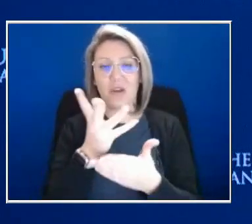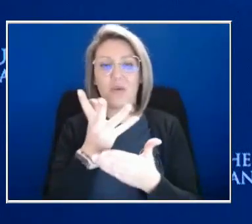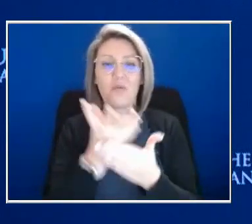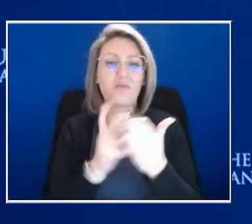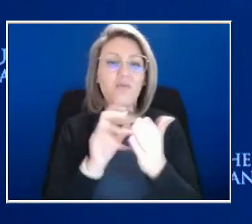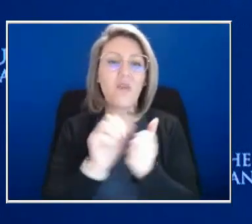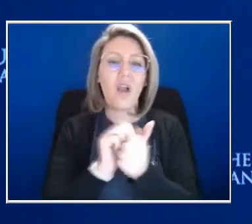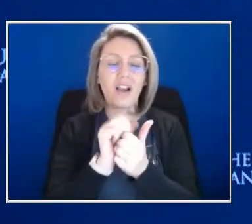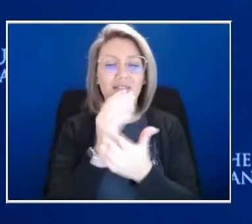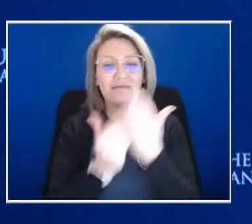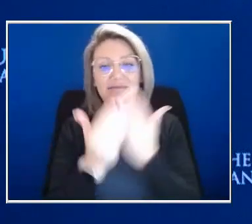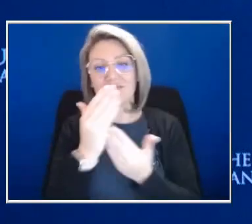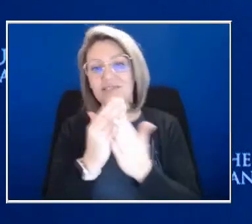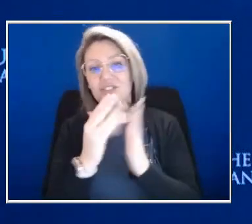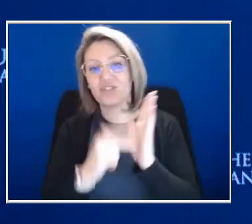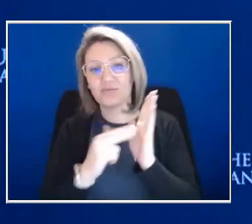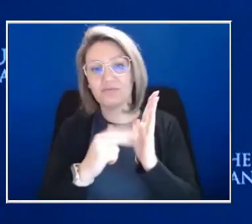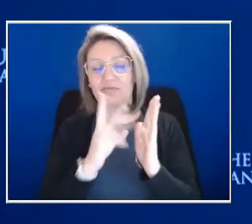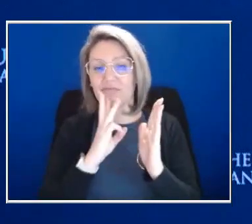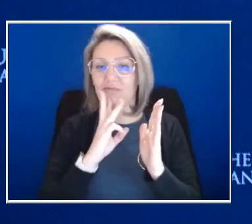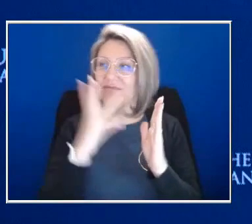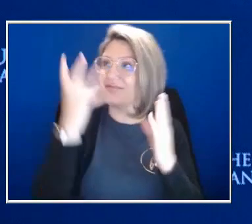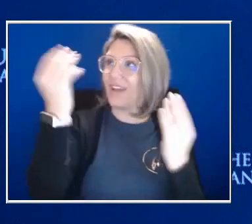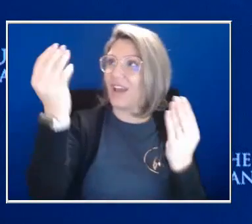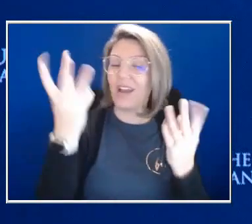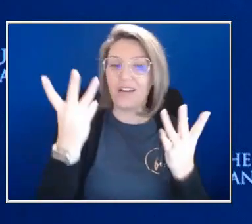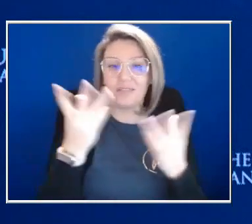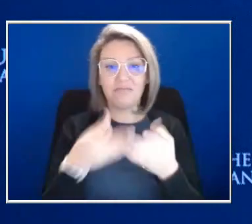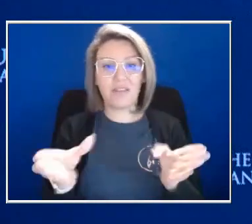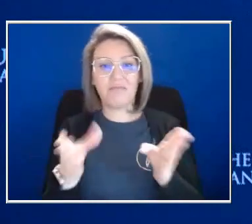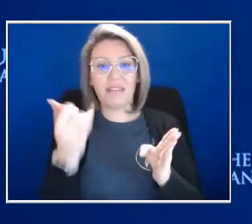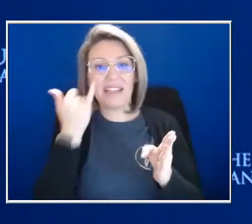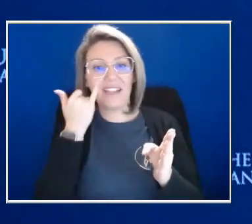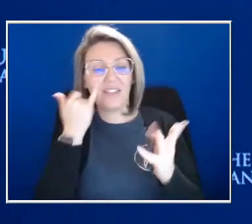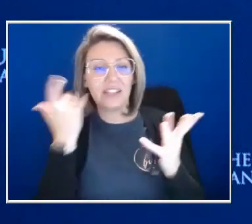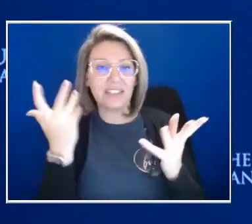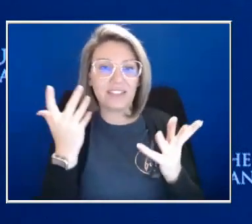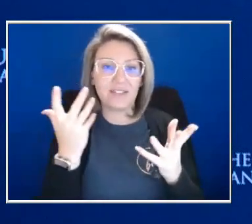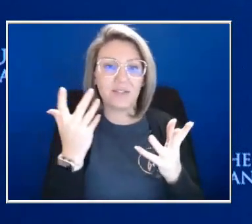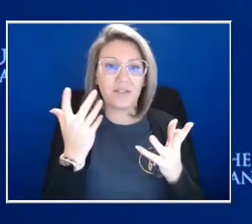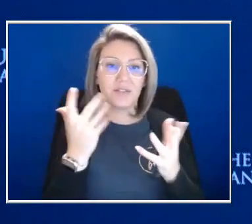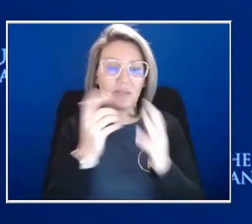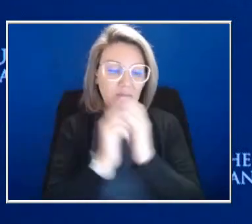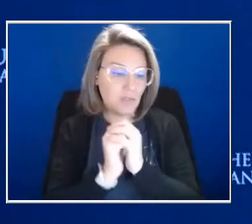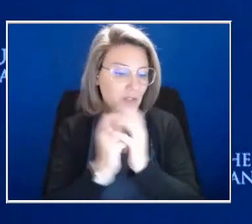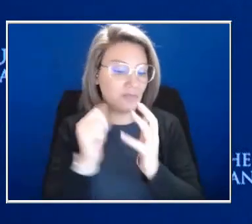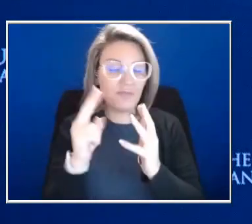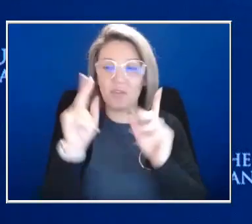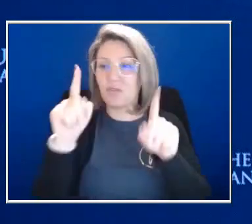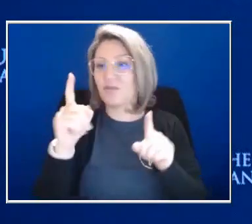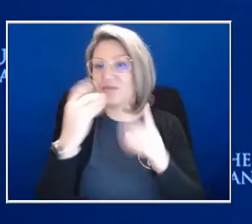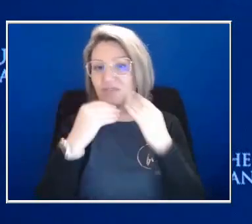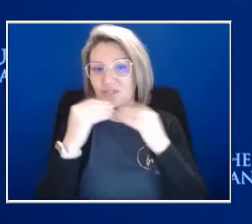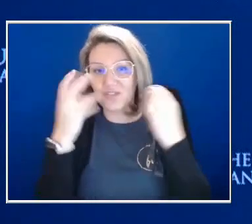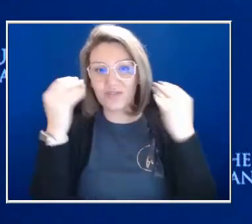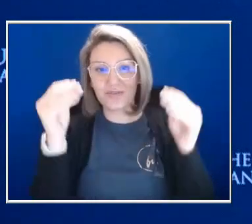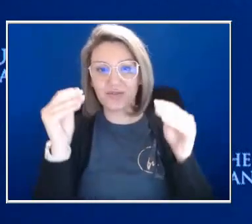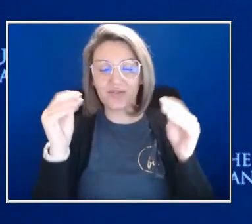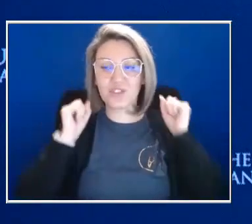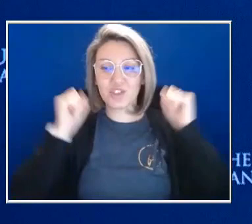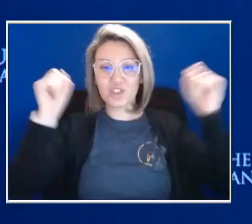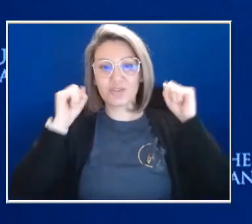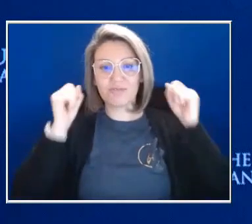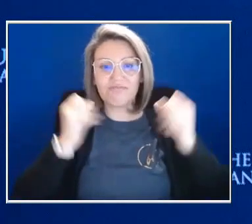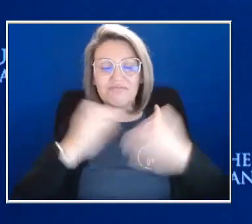important. If you're going out in public, whether it's to worship or to the grocery store or to the gym, please, washing your